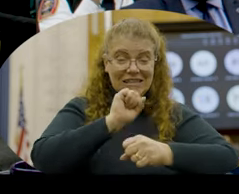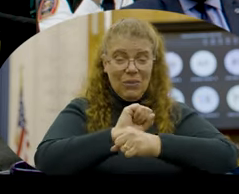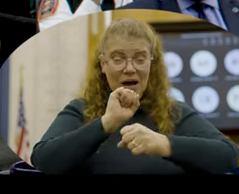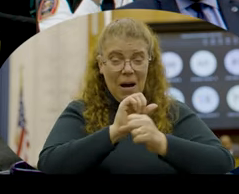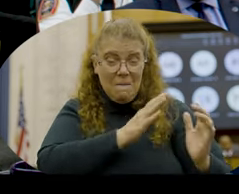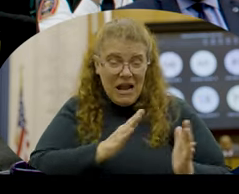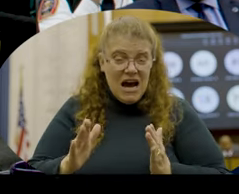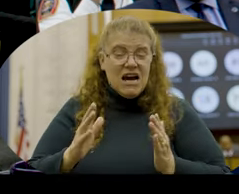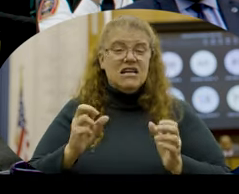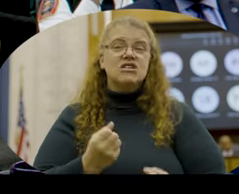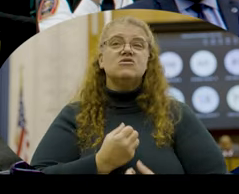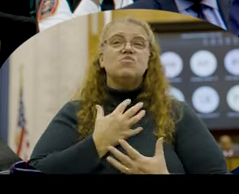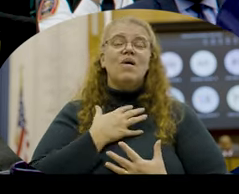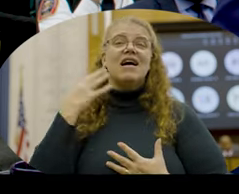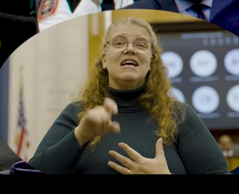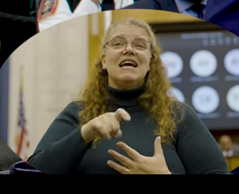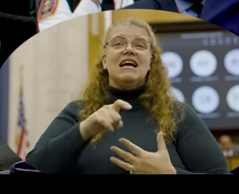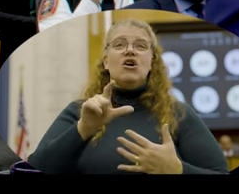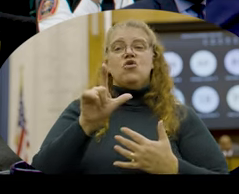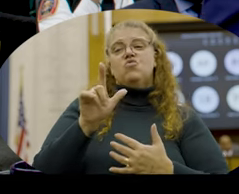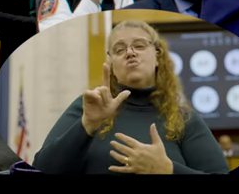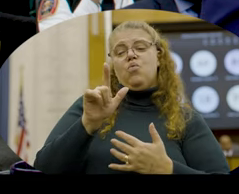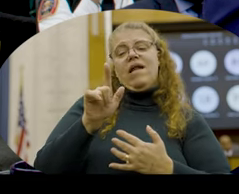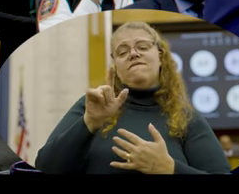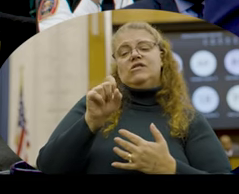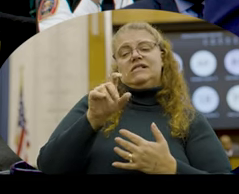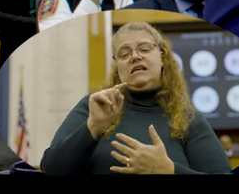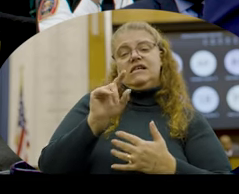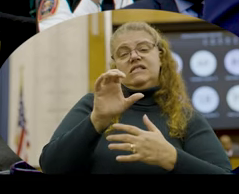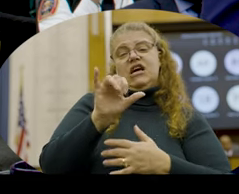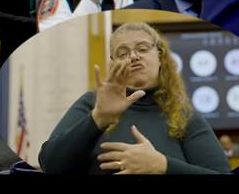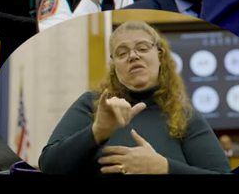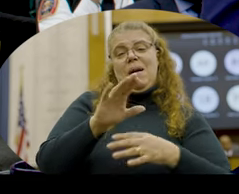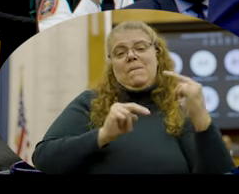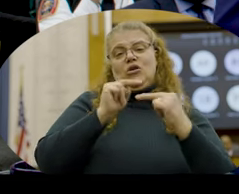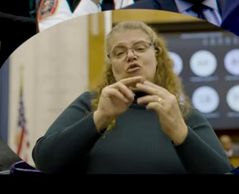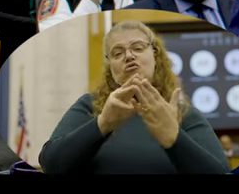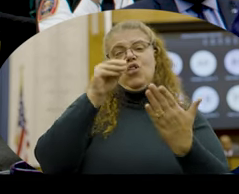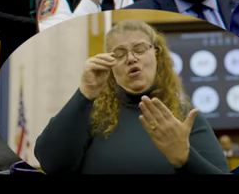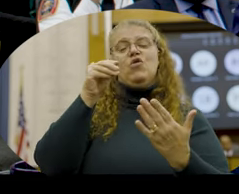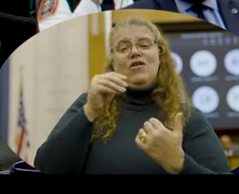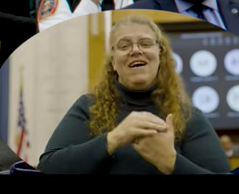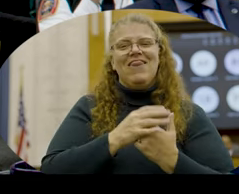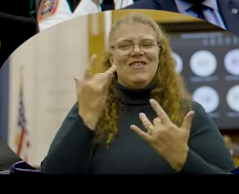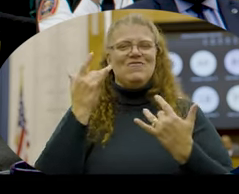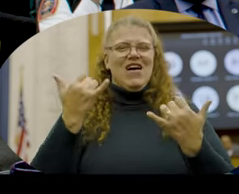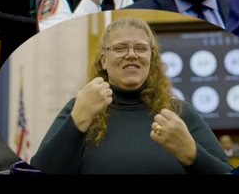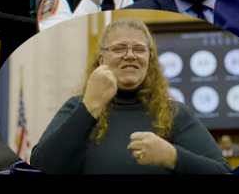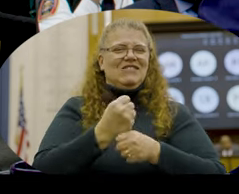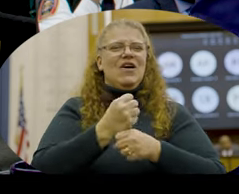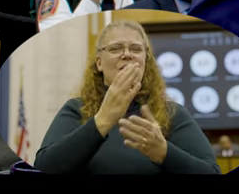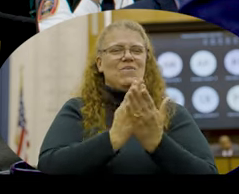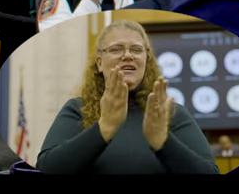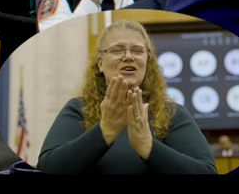we will continue on that trajectory with this year's investment. With this significant increase in funding to RPS, I would